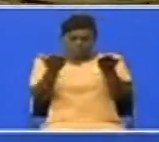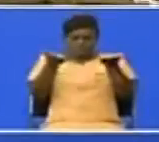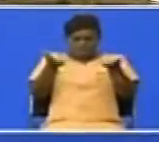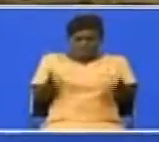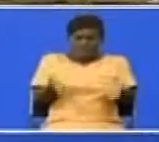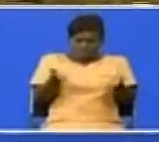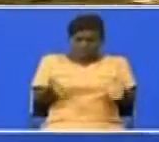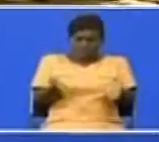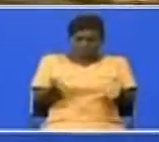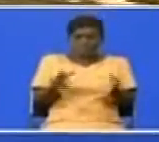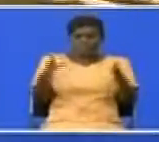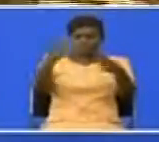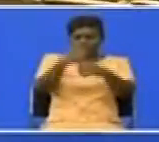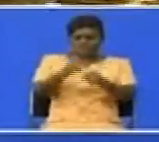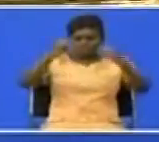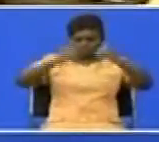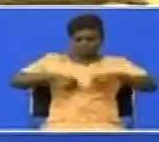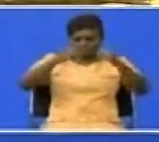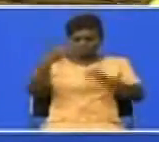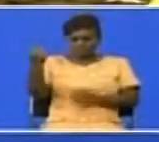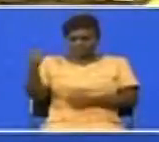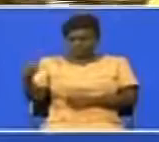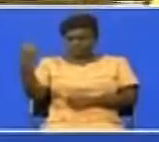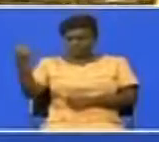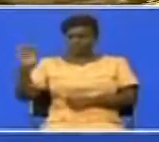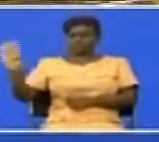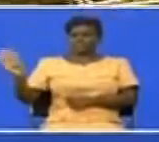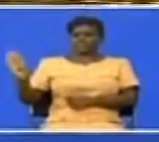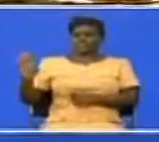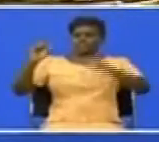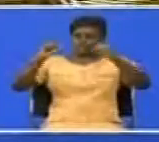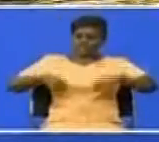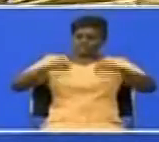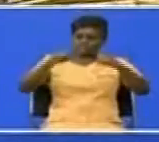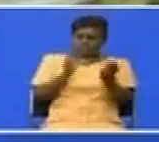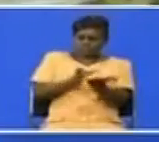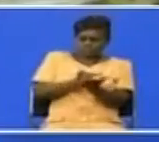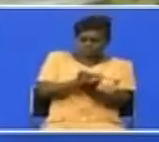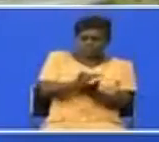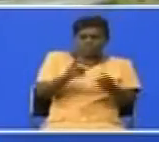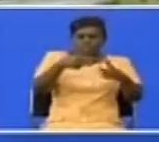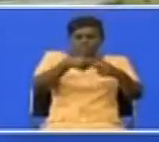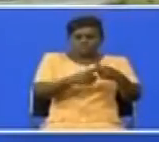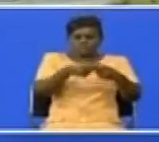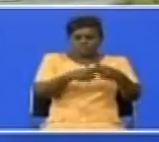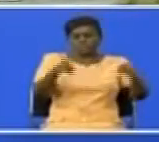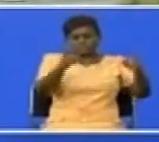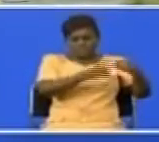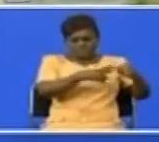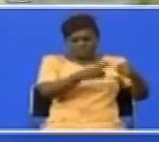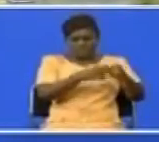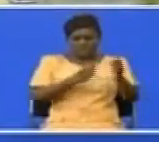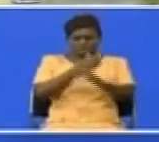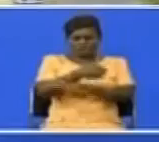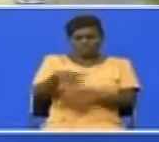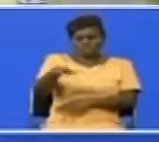now, the agency has signed a 5.5 billion shillings deal that will fund the construction of 7 small hydro projects across